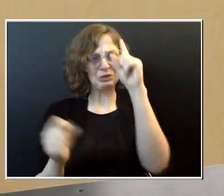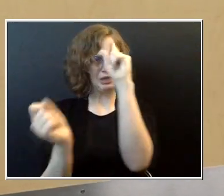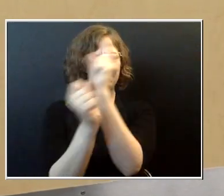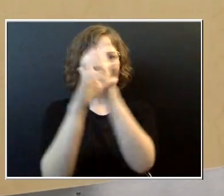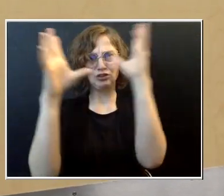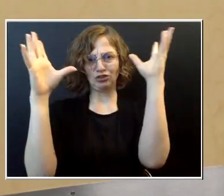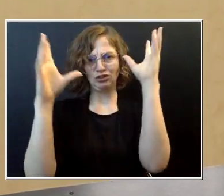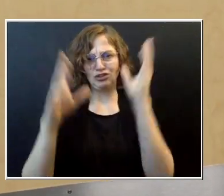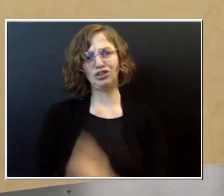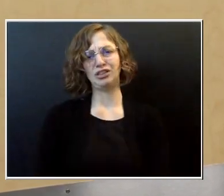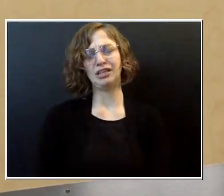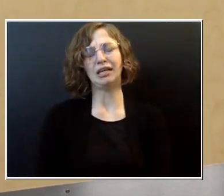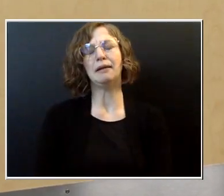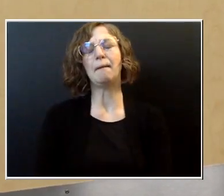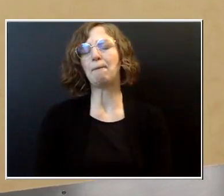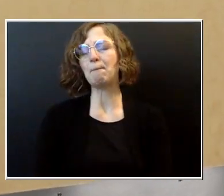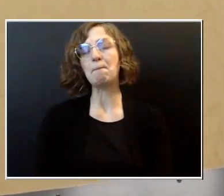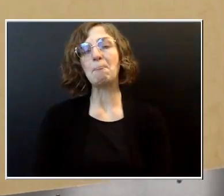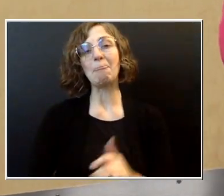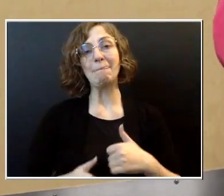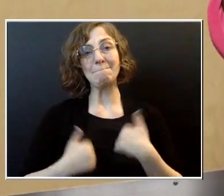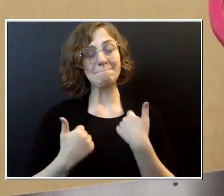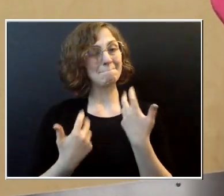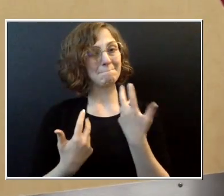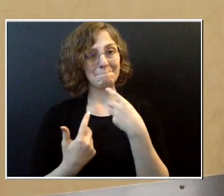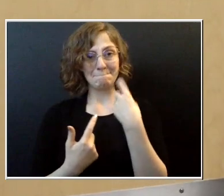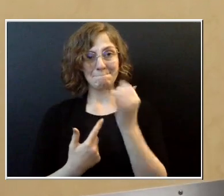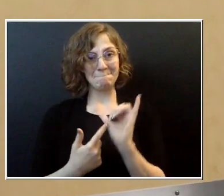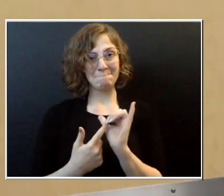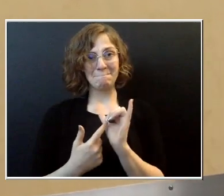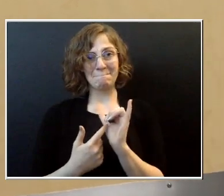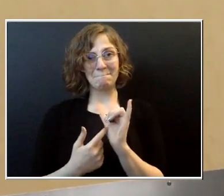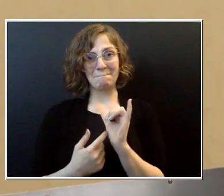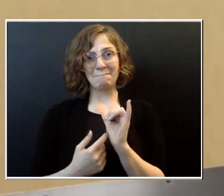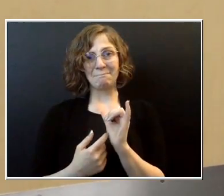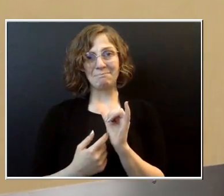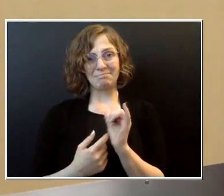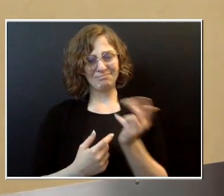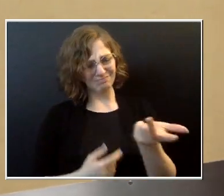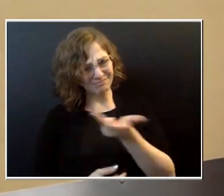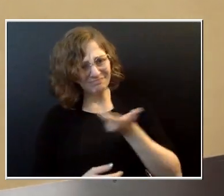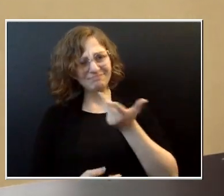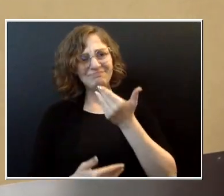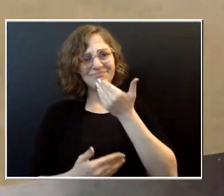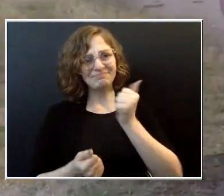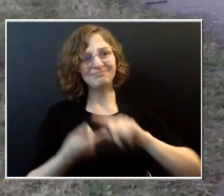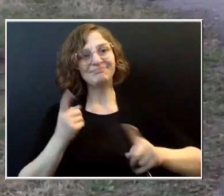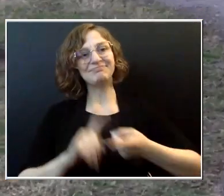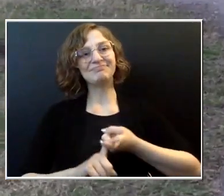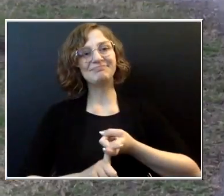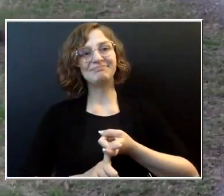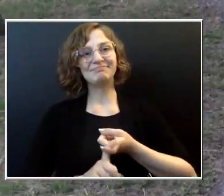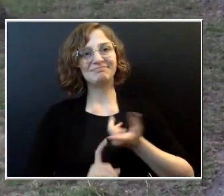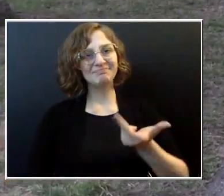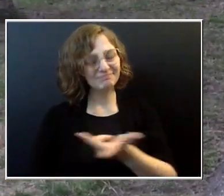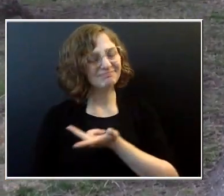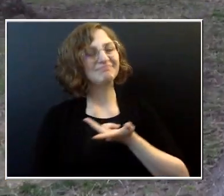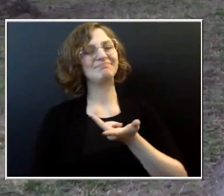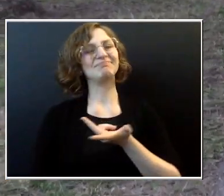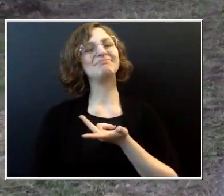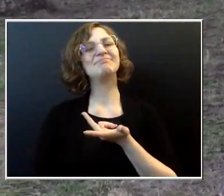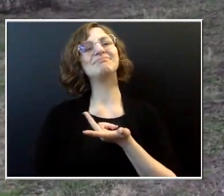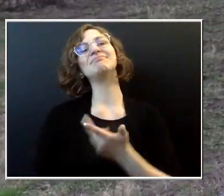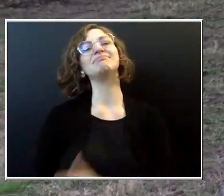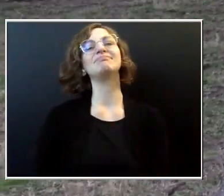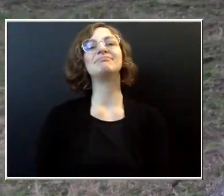what life would be like. I mean, we're best friends. All three of us. And in a full circle moment,